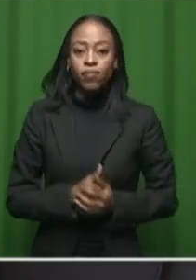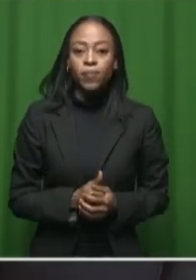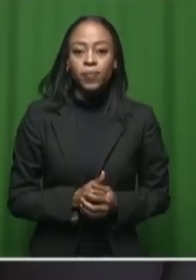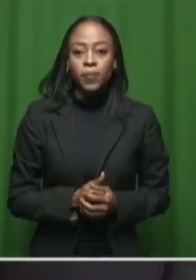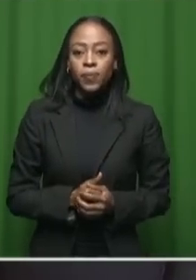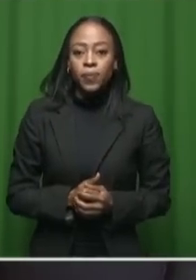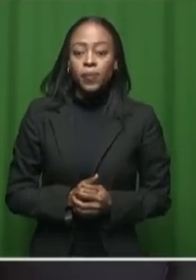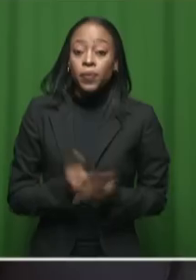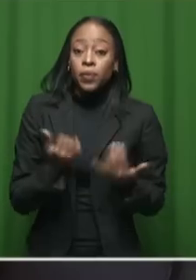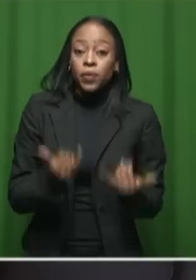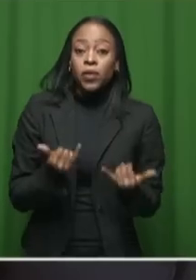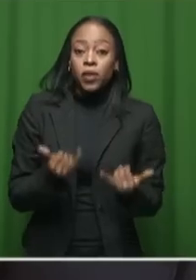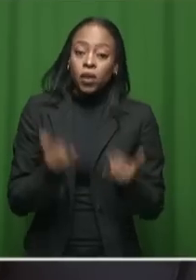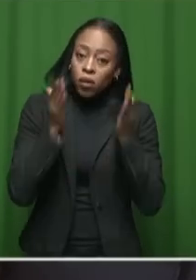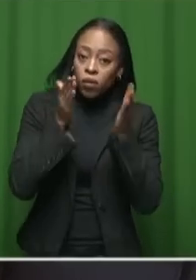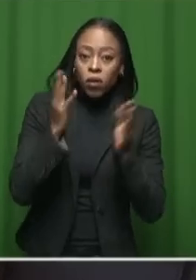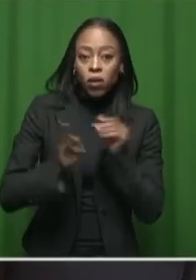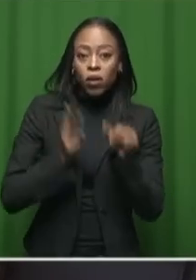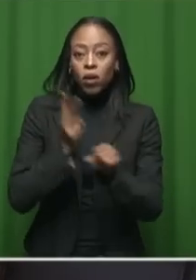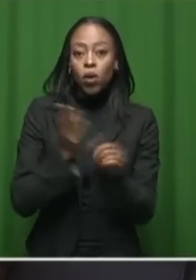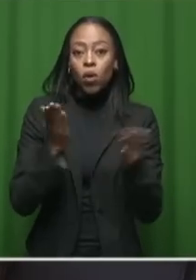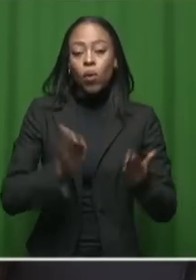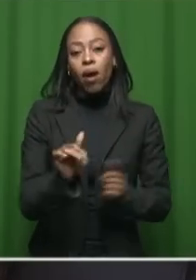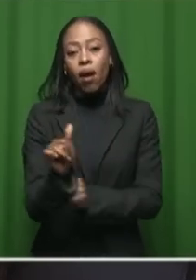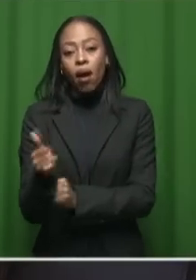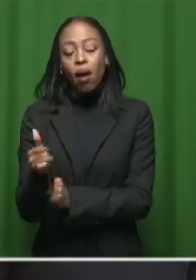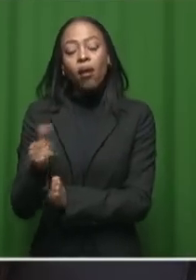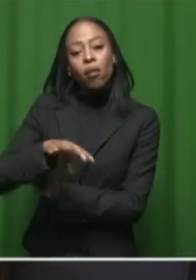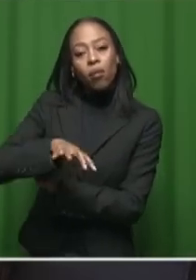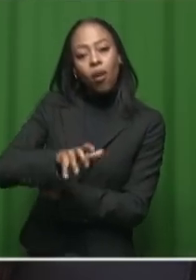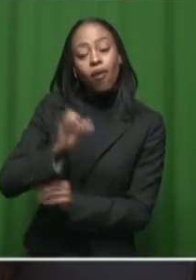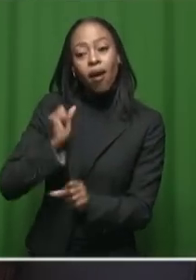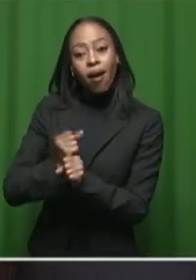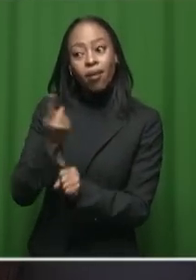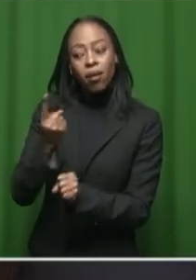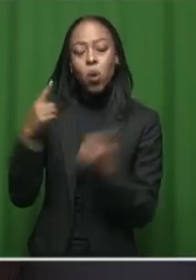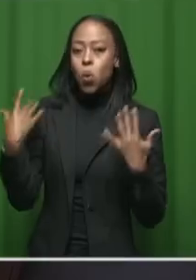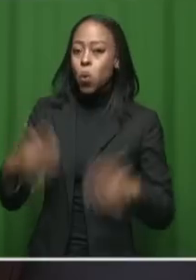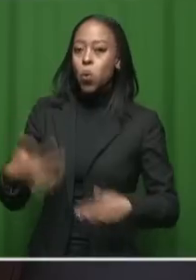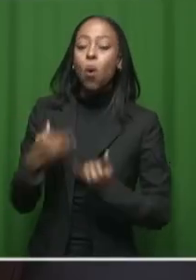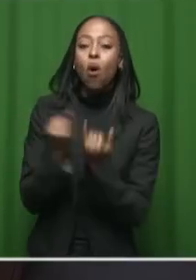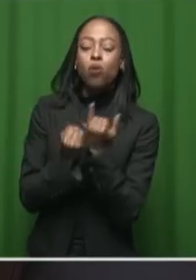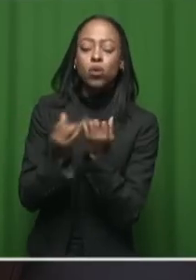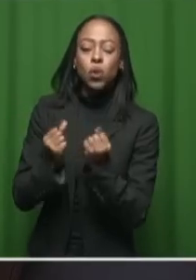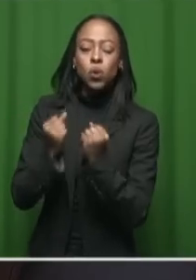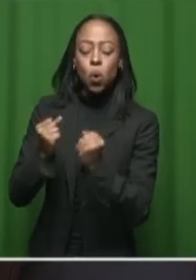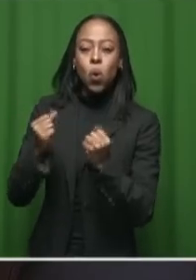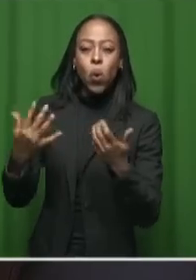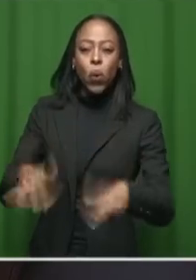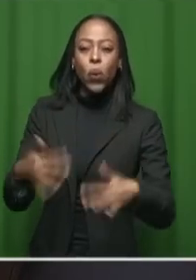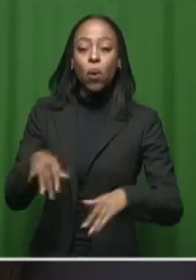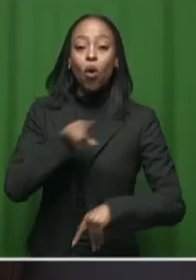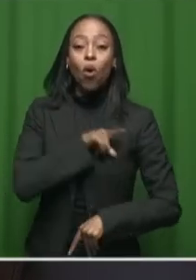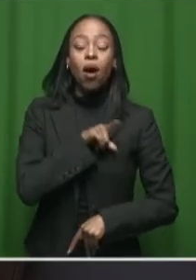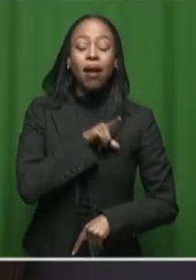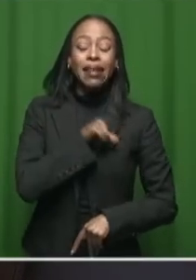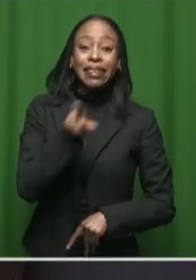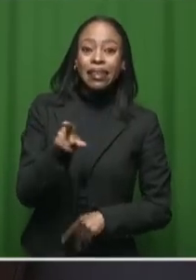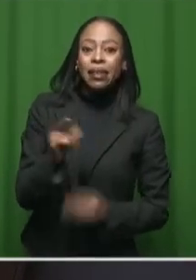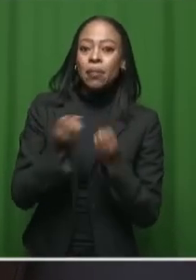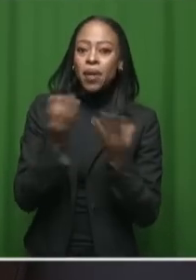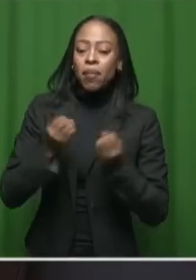All right, let's take a look at the next province. We have Gauteng, the hotly contested province, the economic hub of